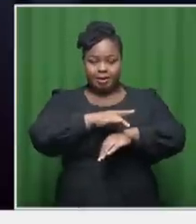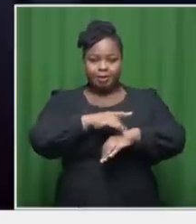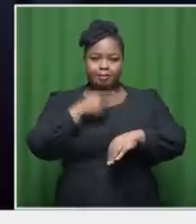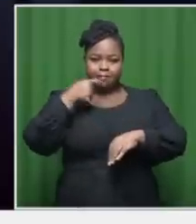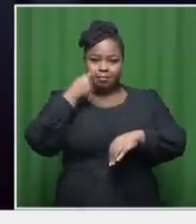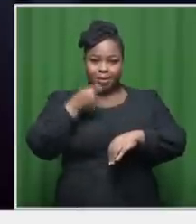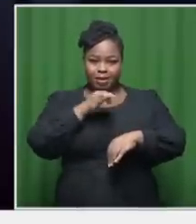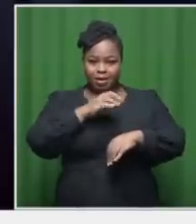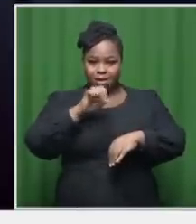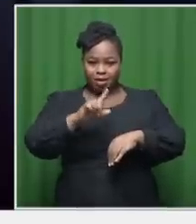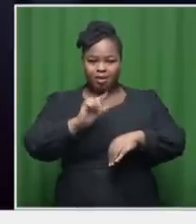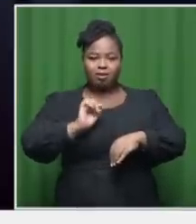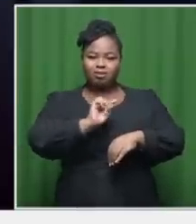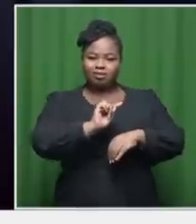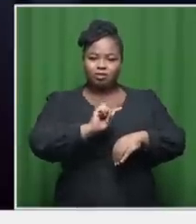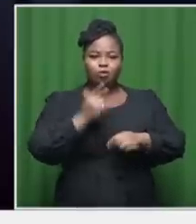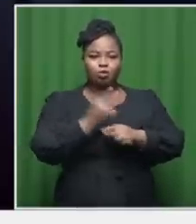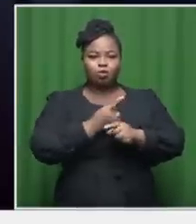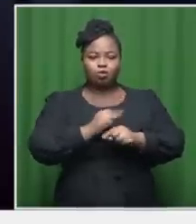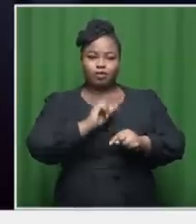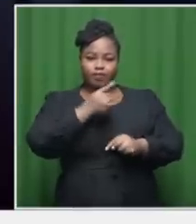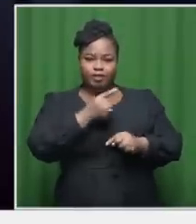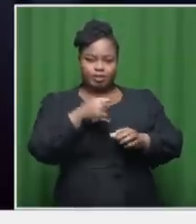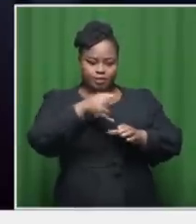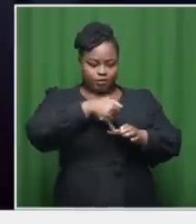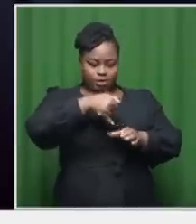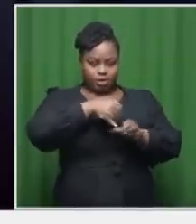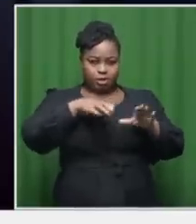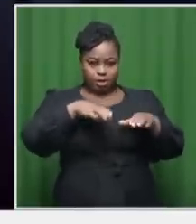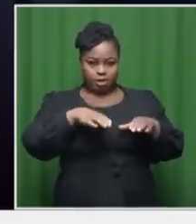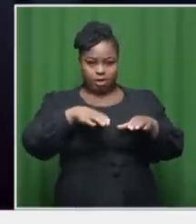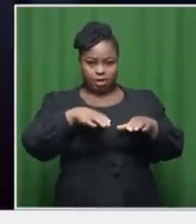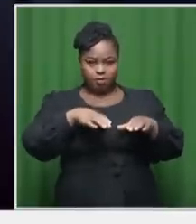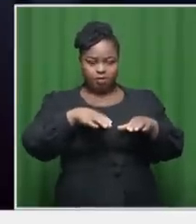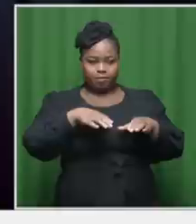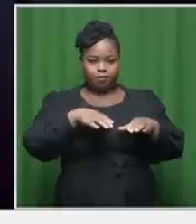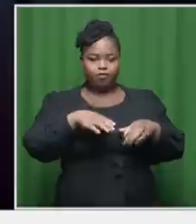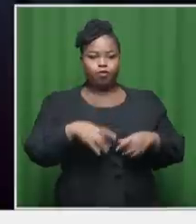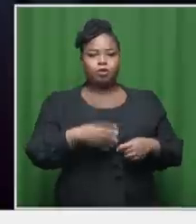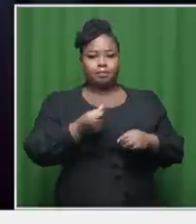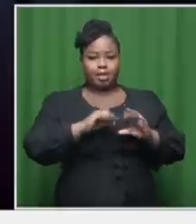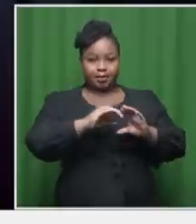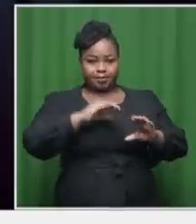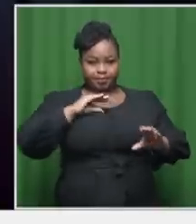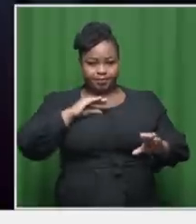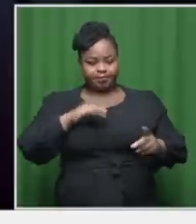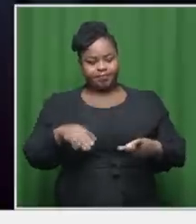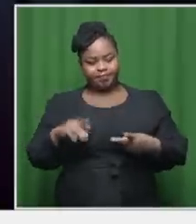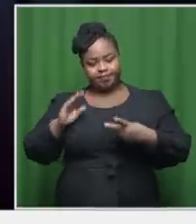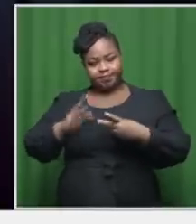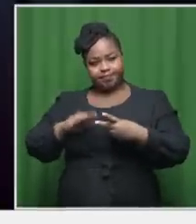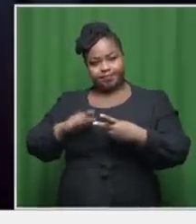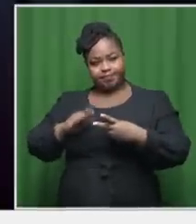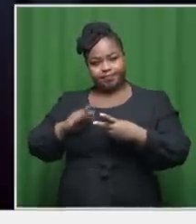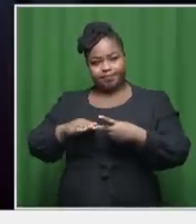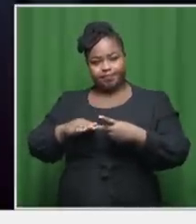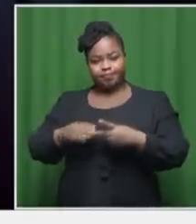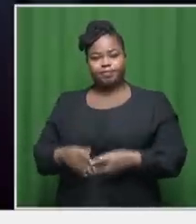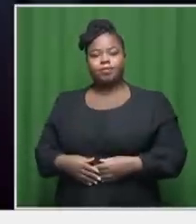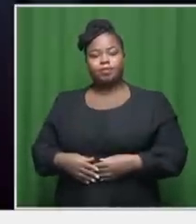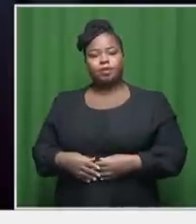trust, which forms part of the first part of the funding model. The second part was